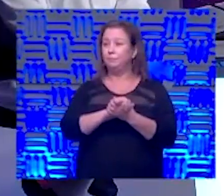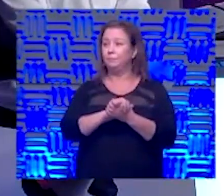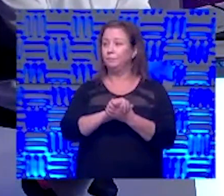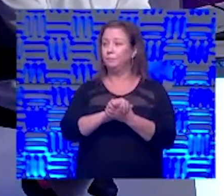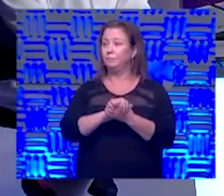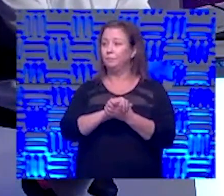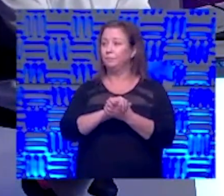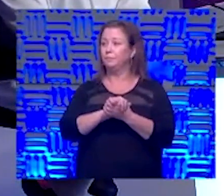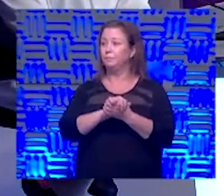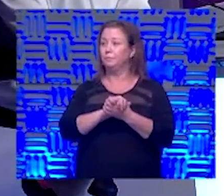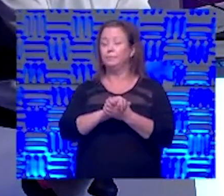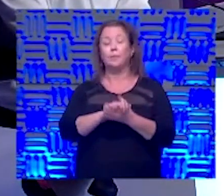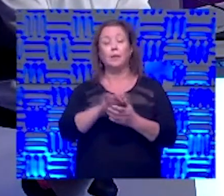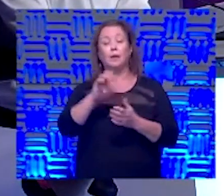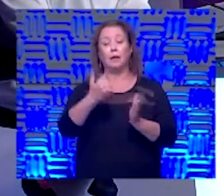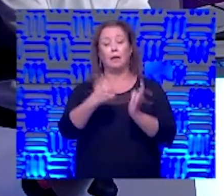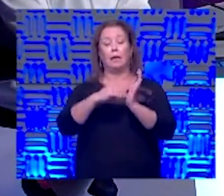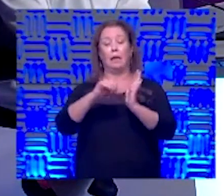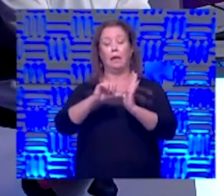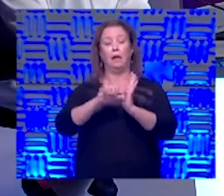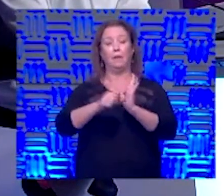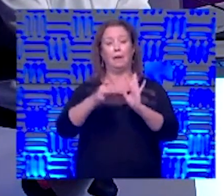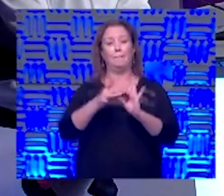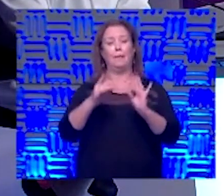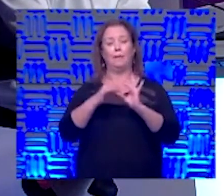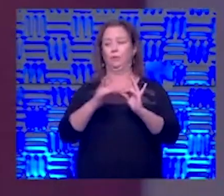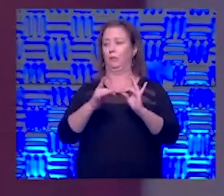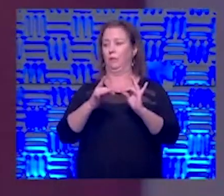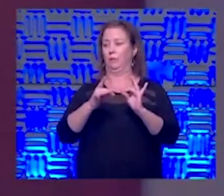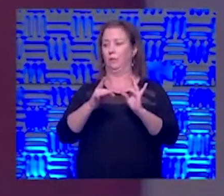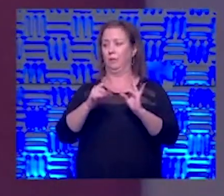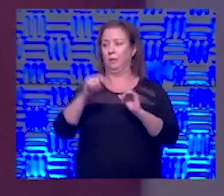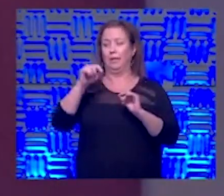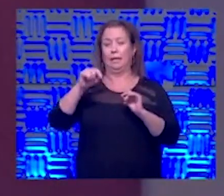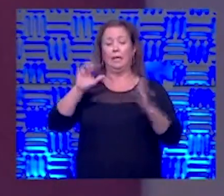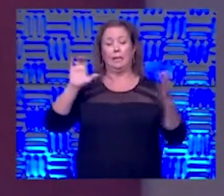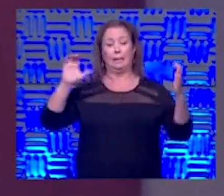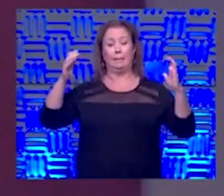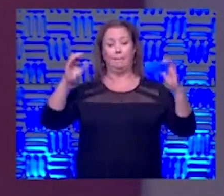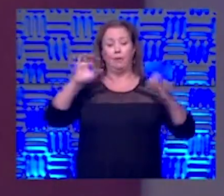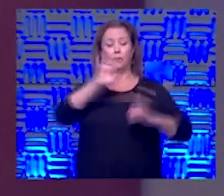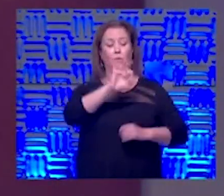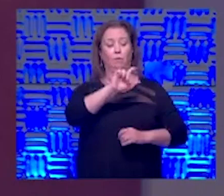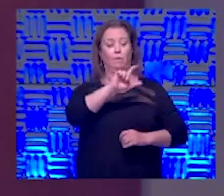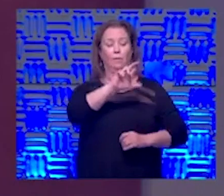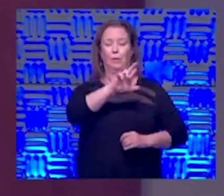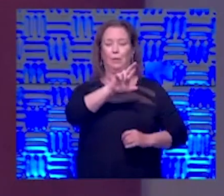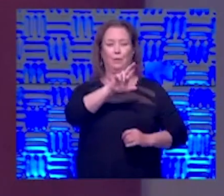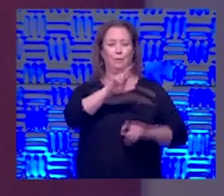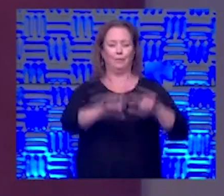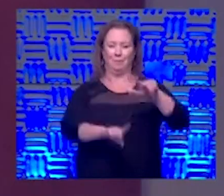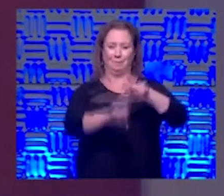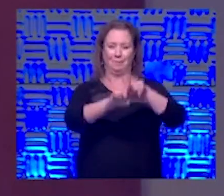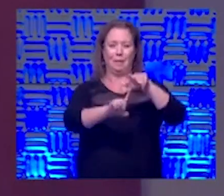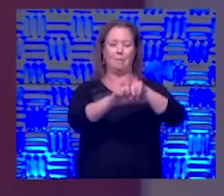Wissam? So again, I want to mention that this comparison with influenza always comes